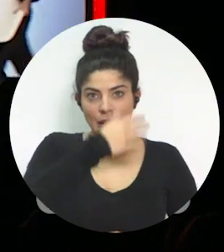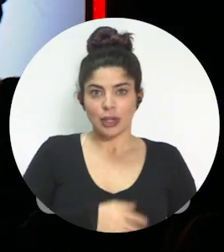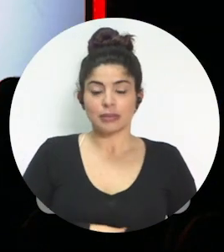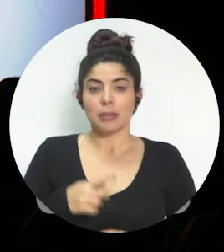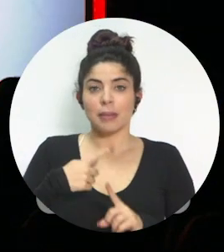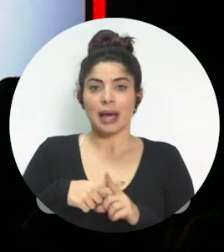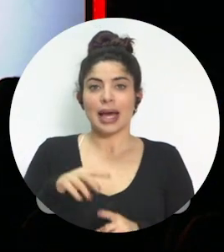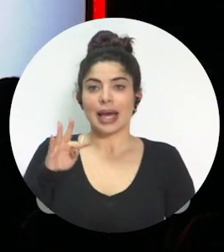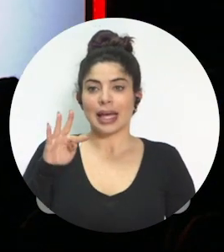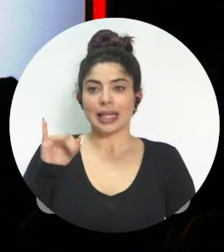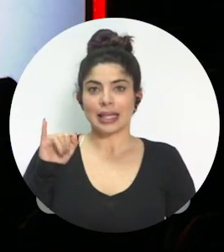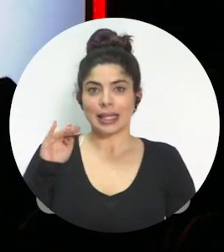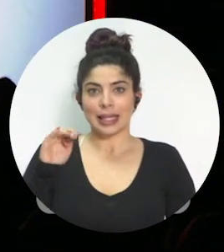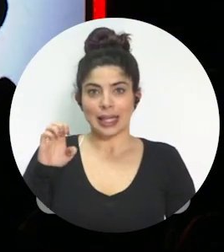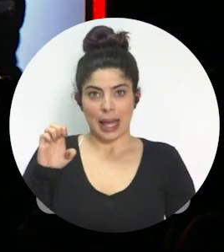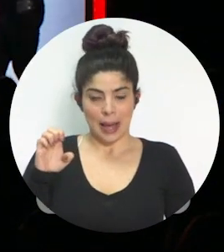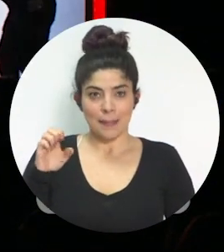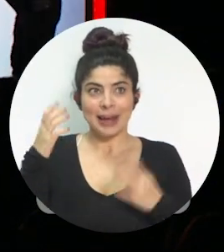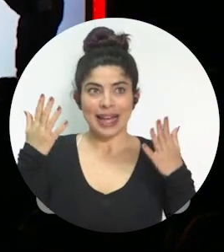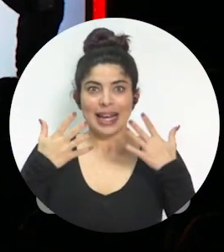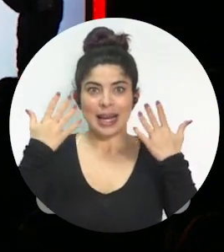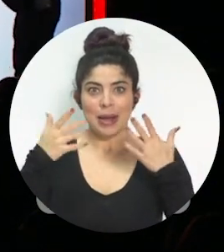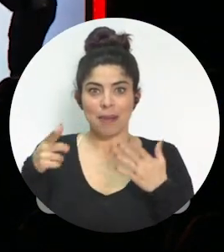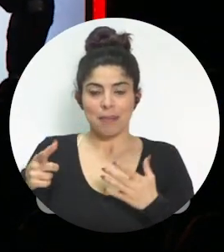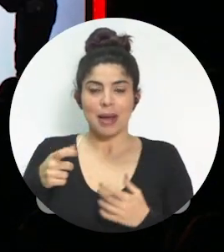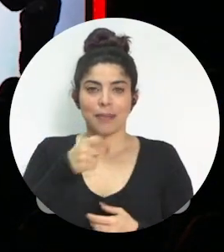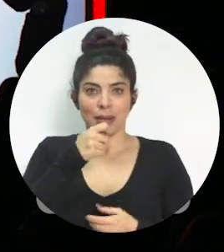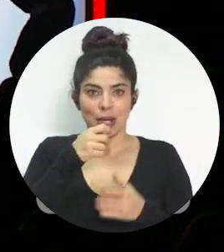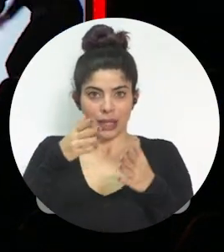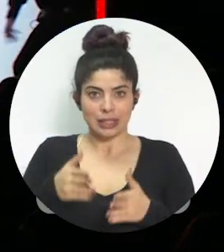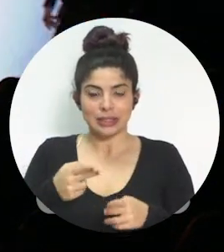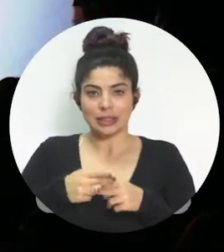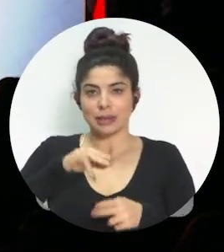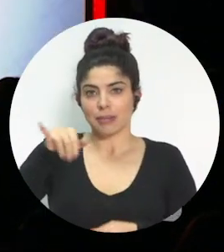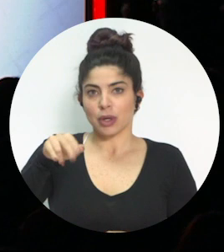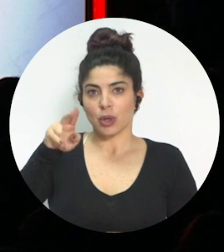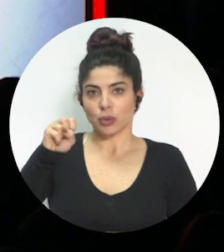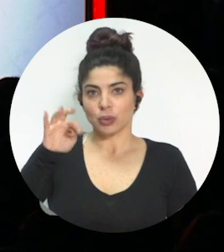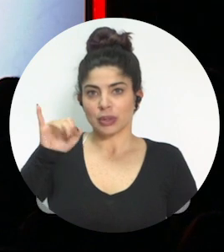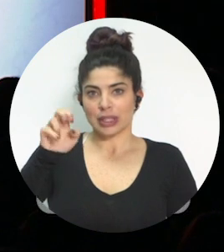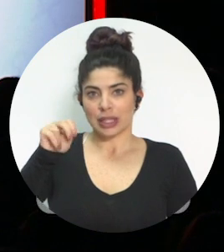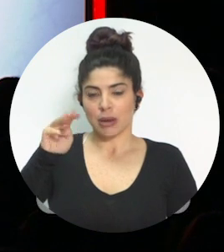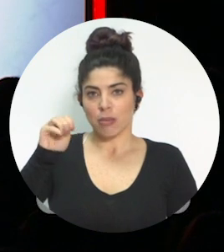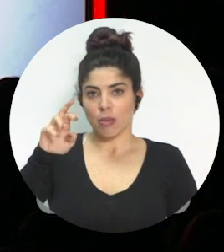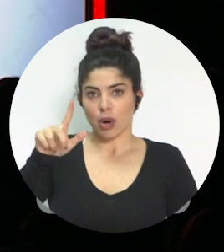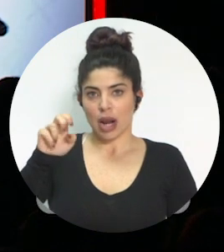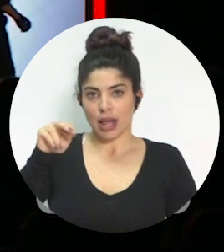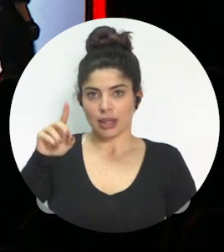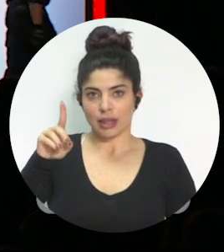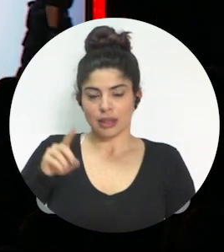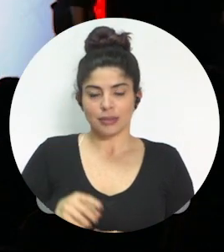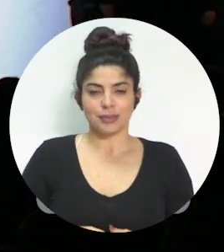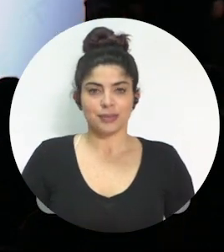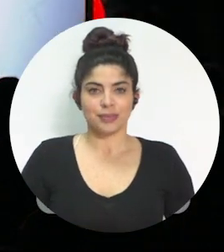Please welcome the president of Costa Rica, Carlos Alvarado, and Time climate correspondent, Justin